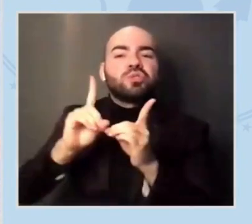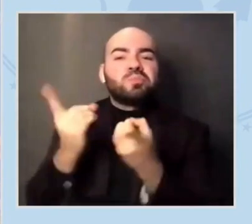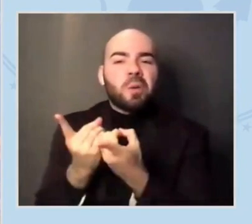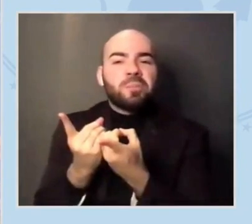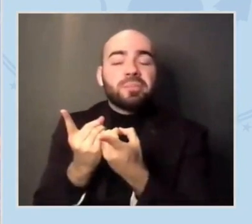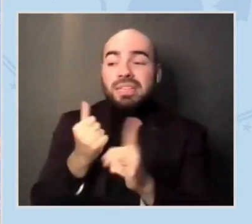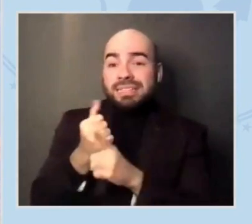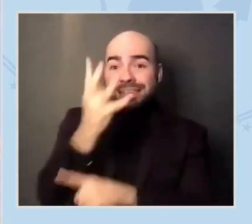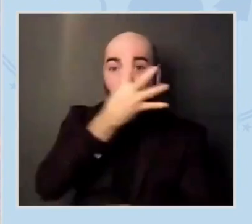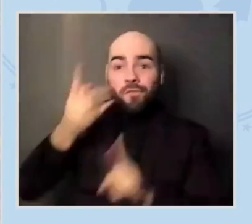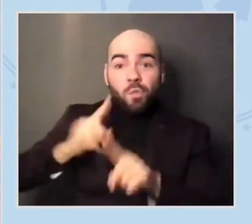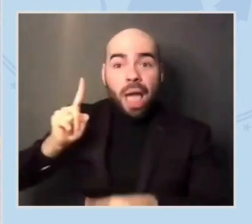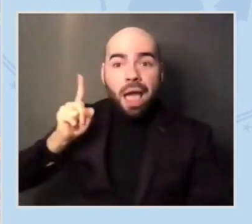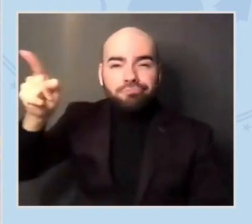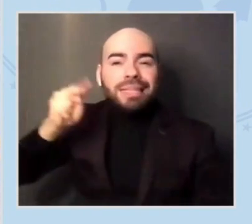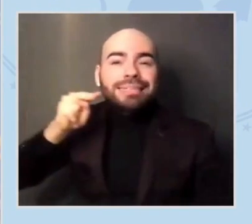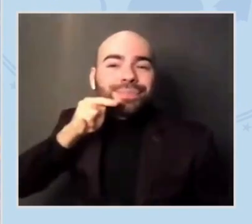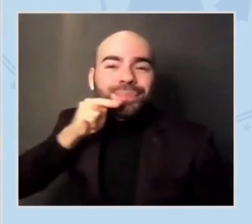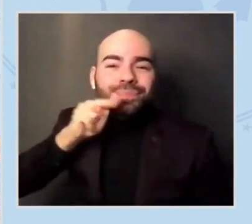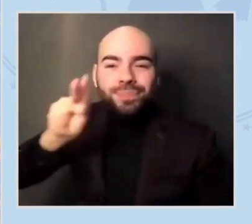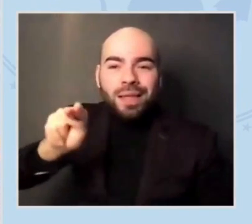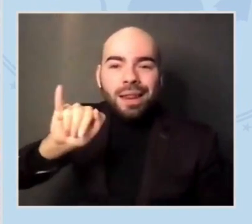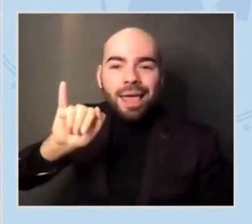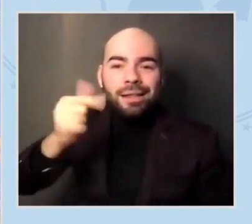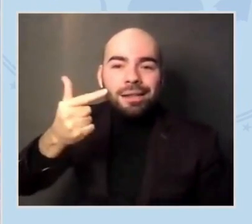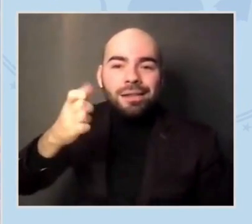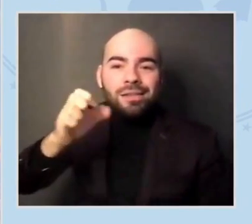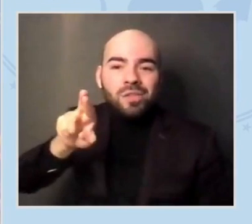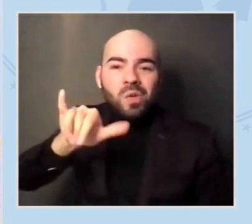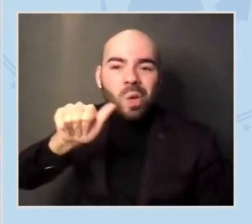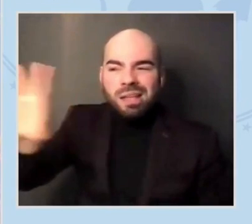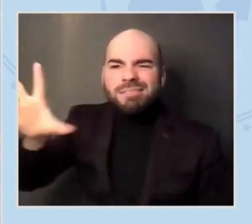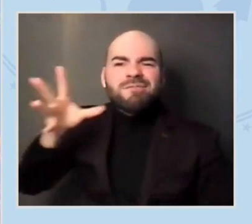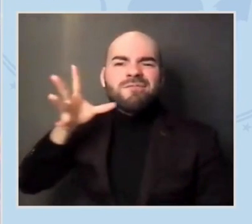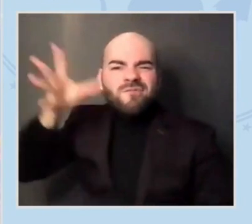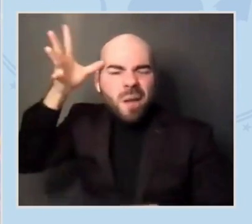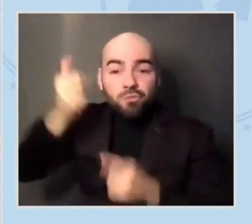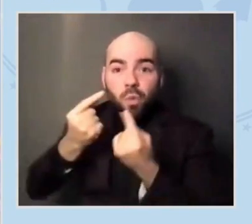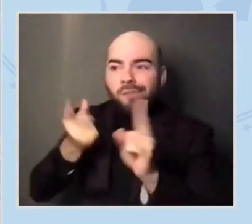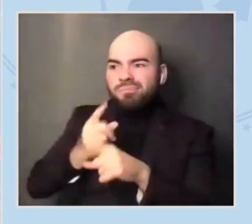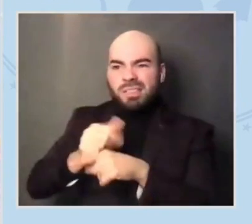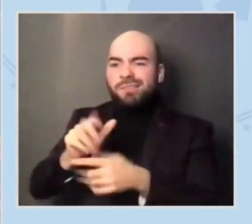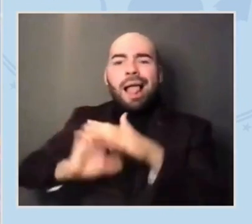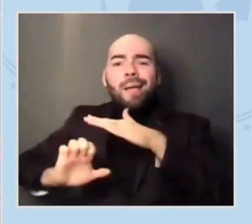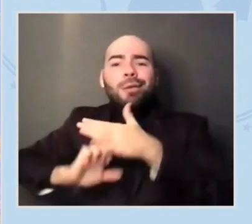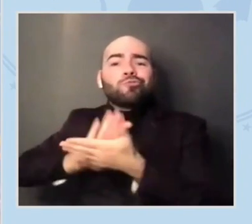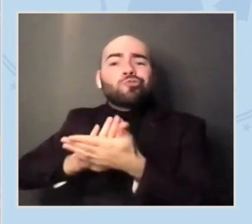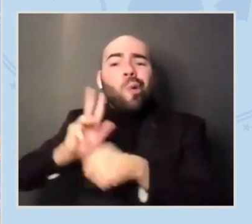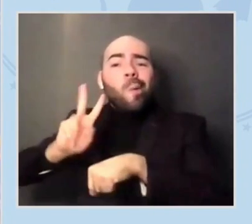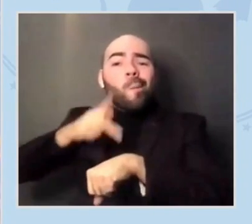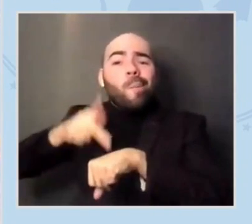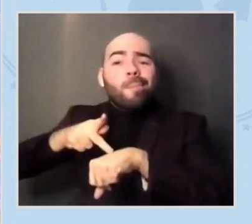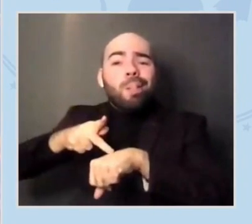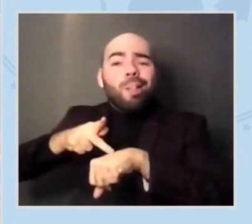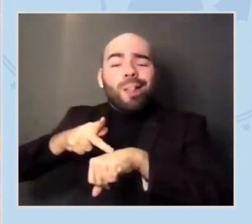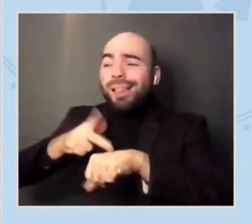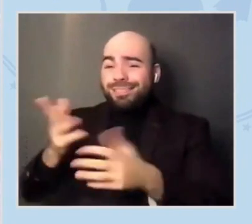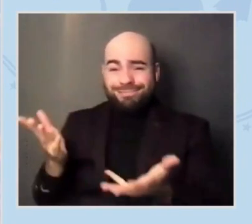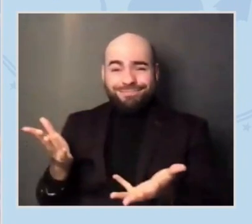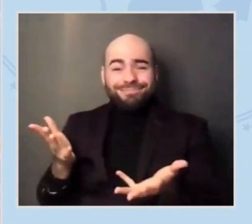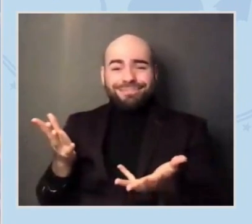Nigeria, the son of a nurse and an elementary school principal, Wally understands everything we do is basically for the people,